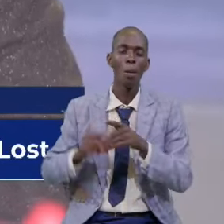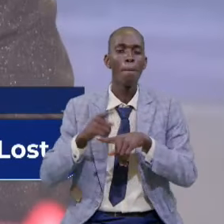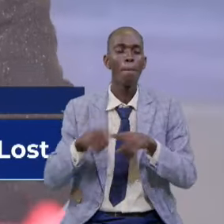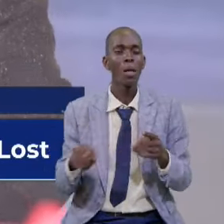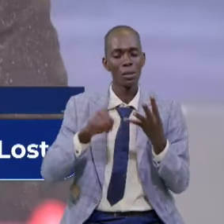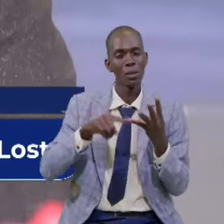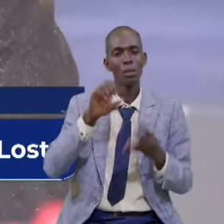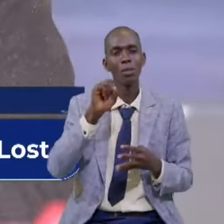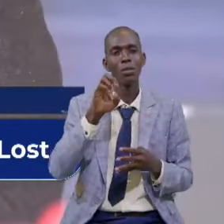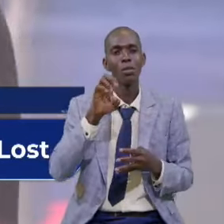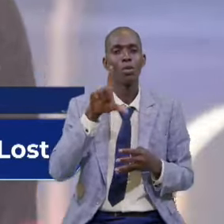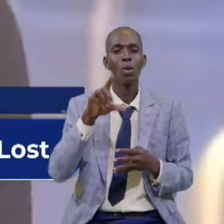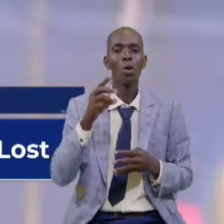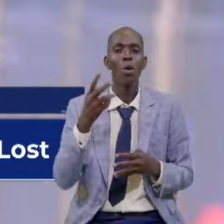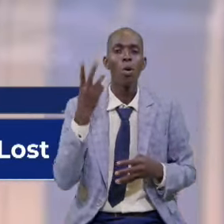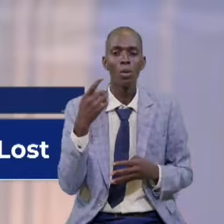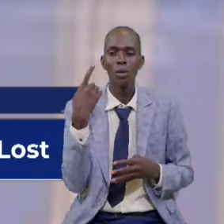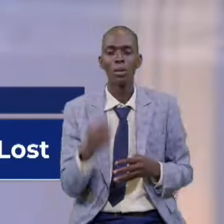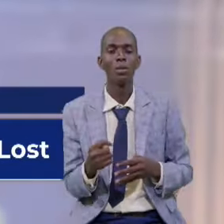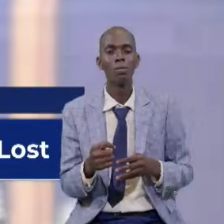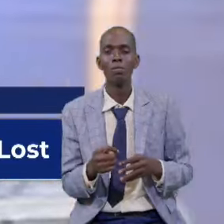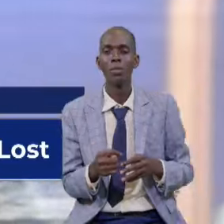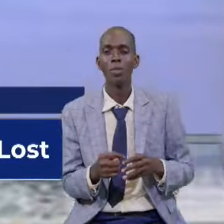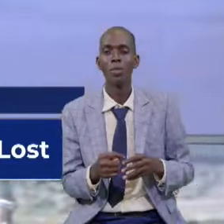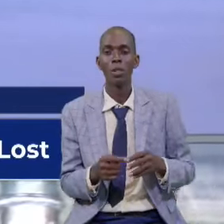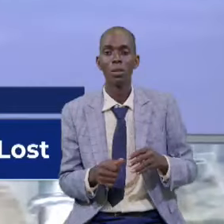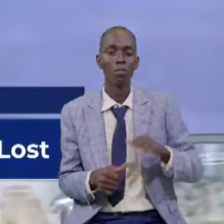of a super